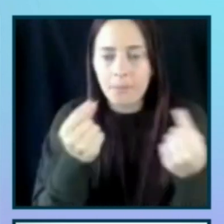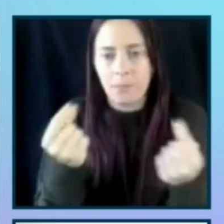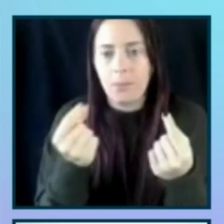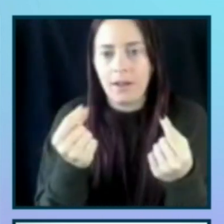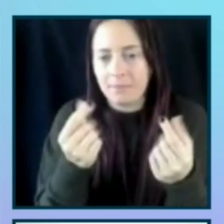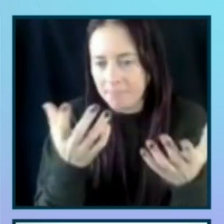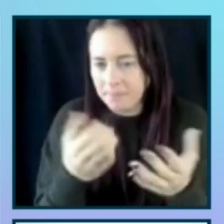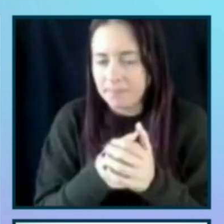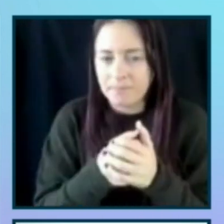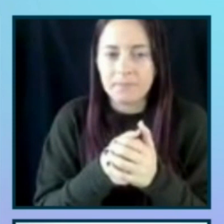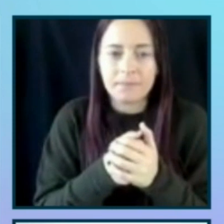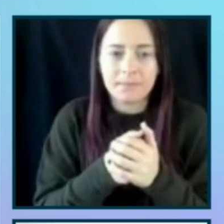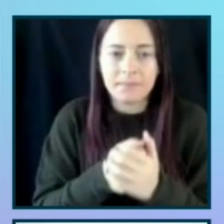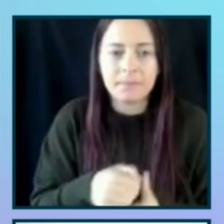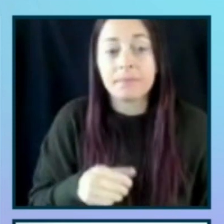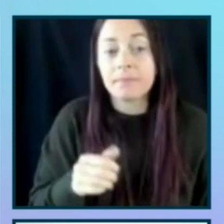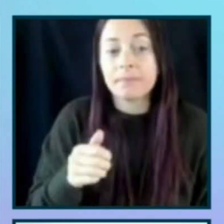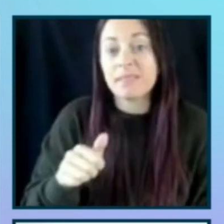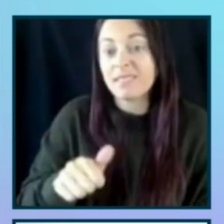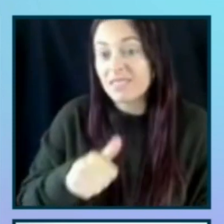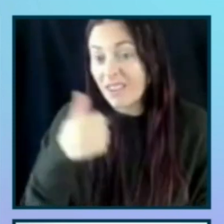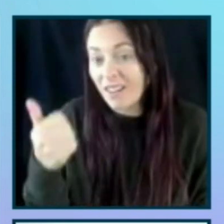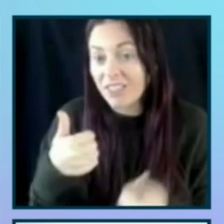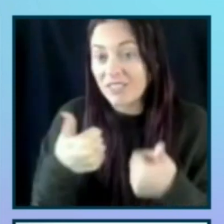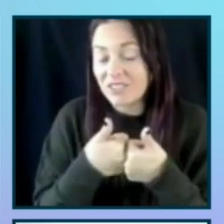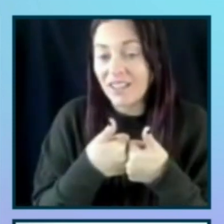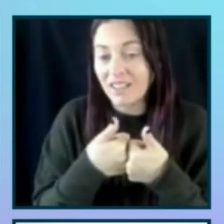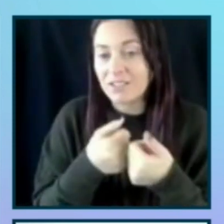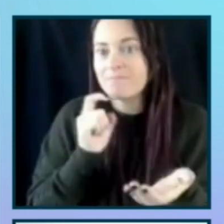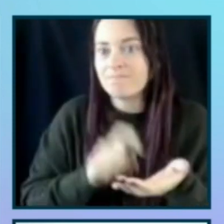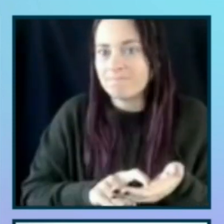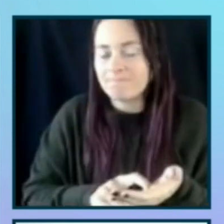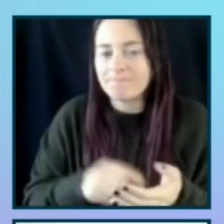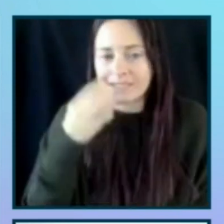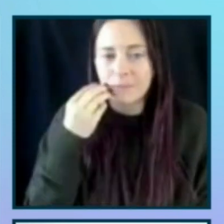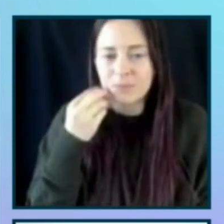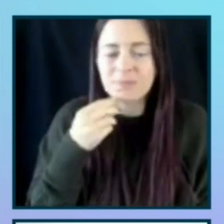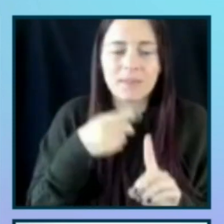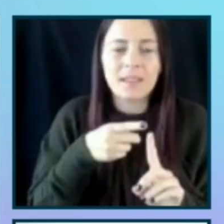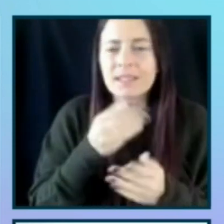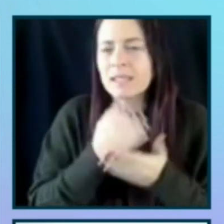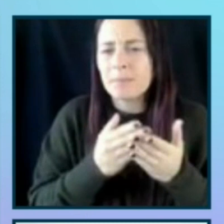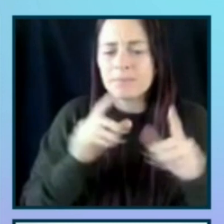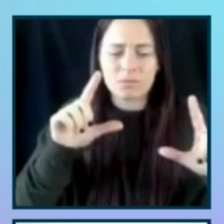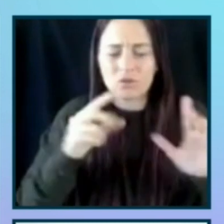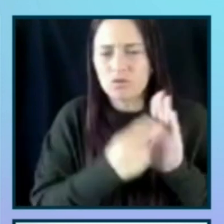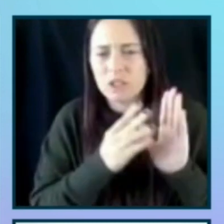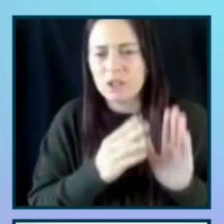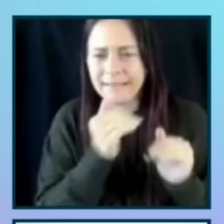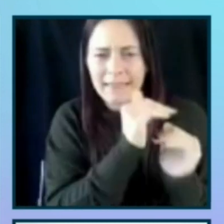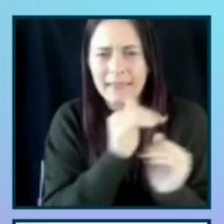take. And then another challenge that we came across was some screen reader limitations when it came to